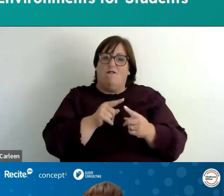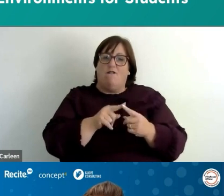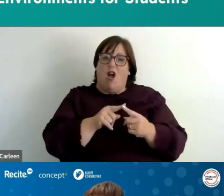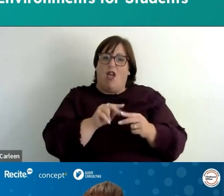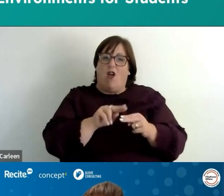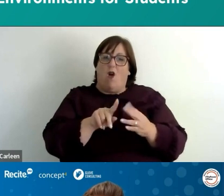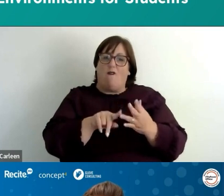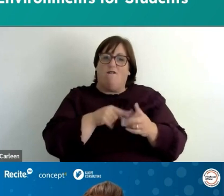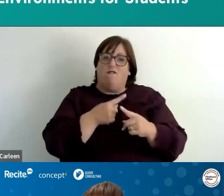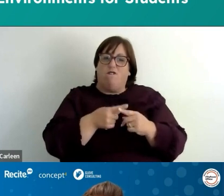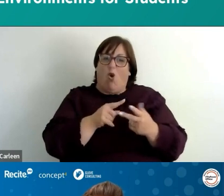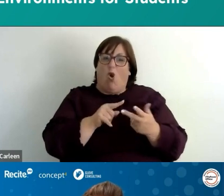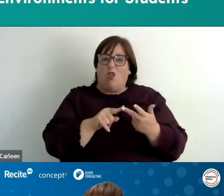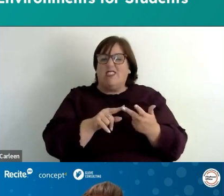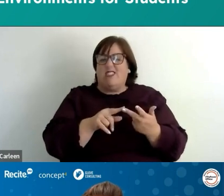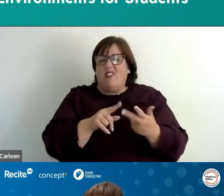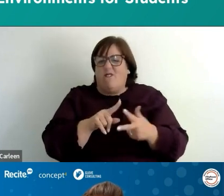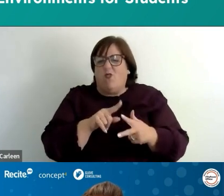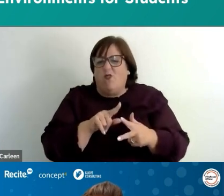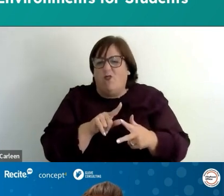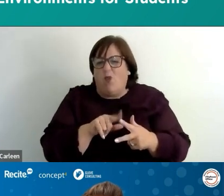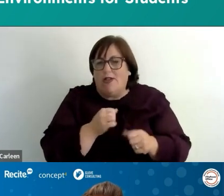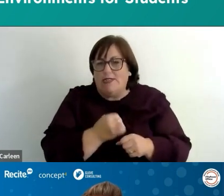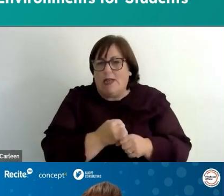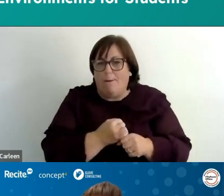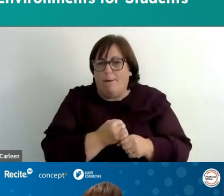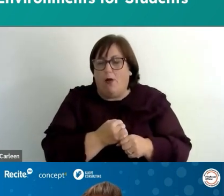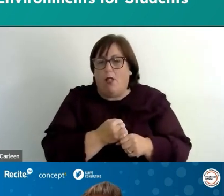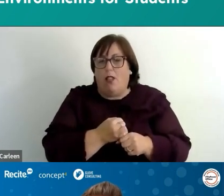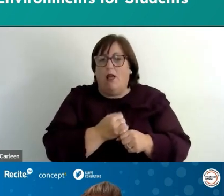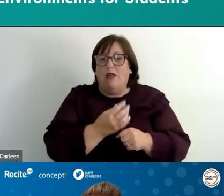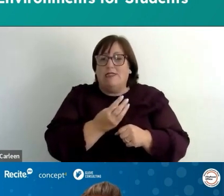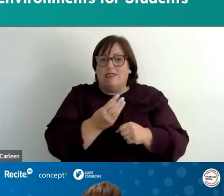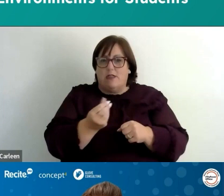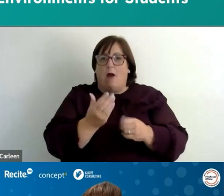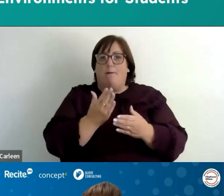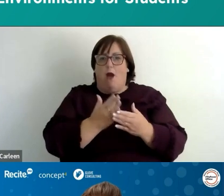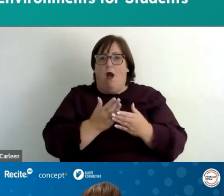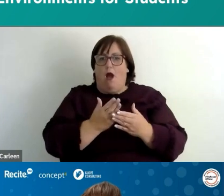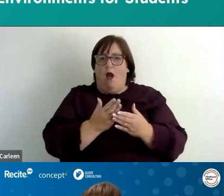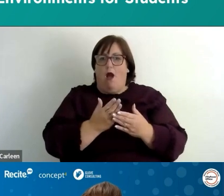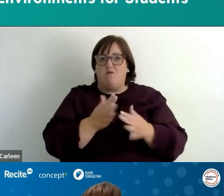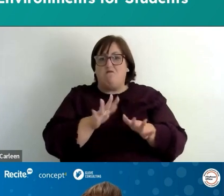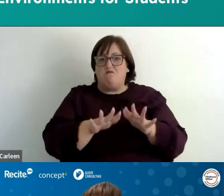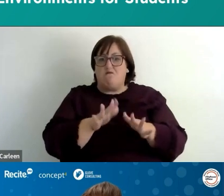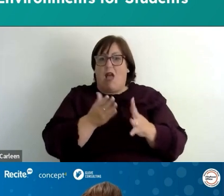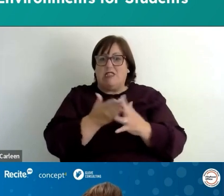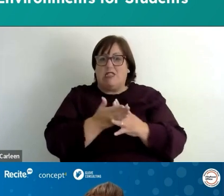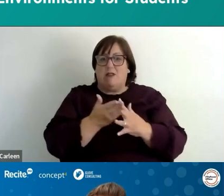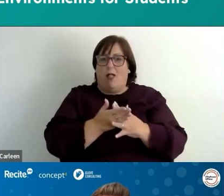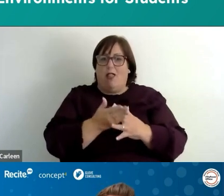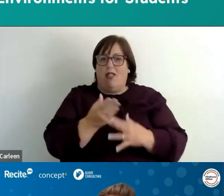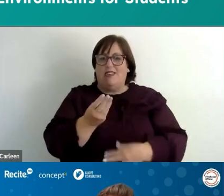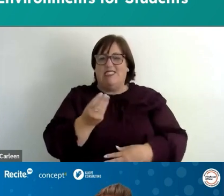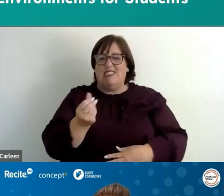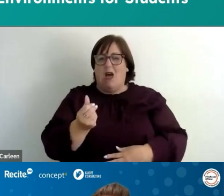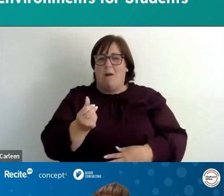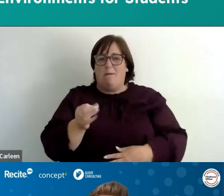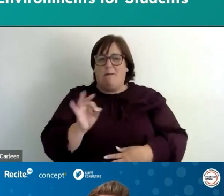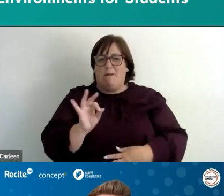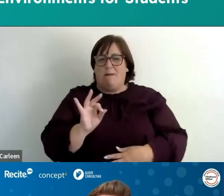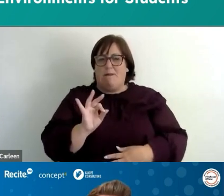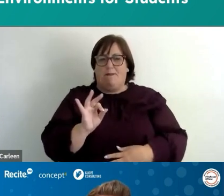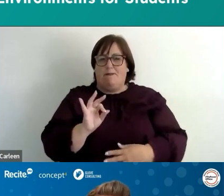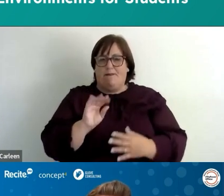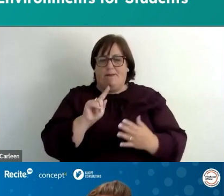accessible tools built into it and is more accessible than something that will not read. I could probably go on and on, but I'm